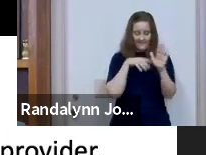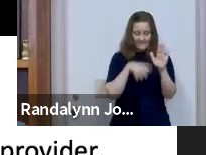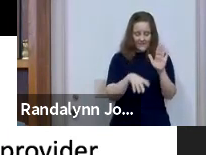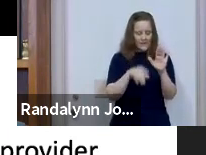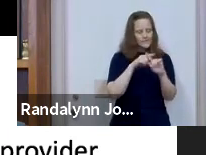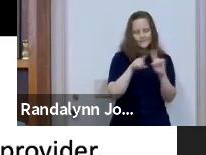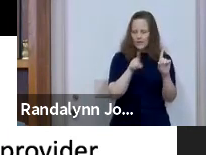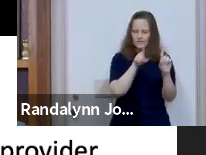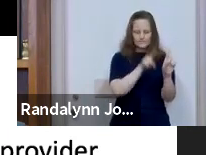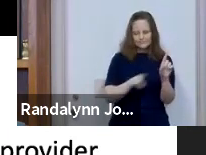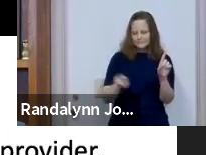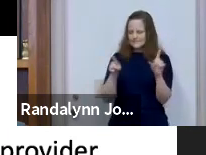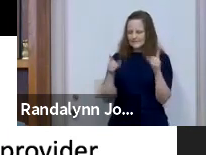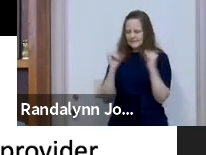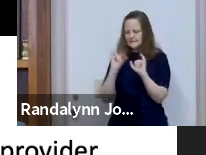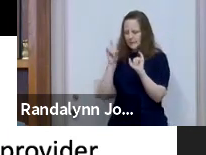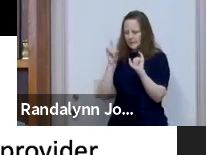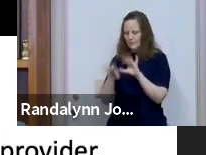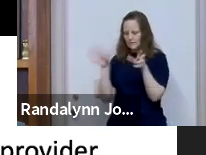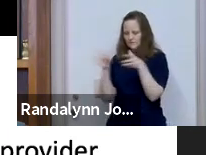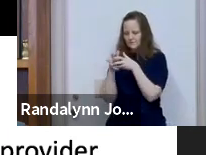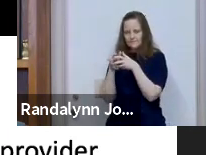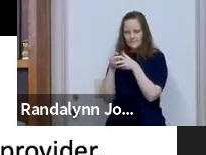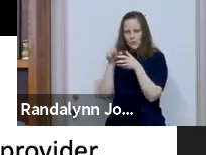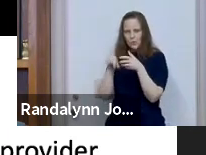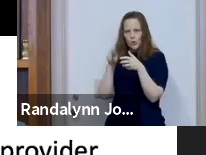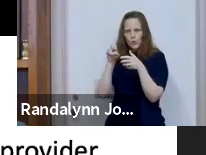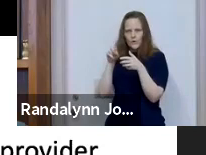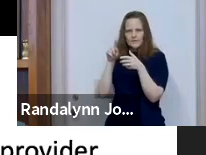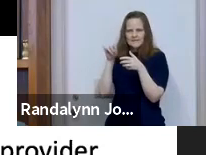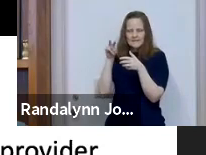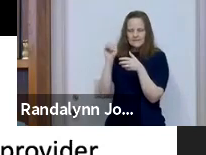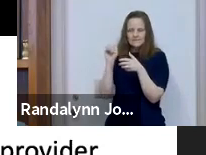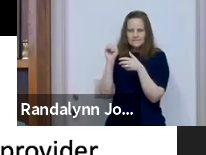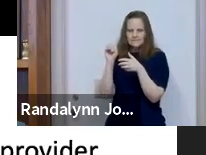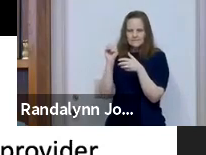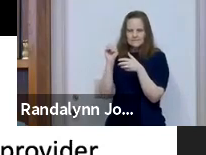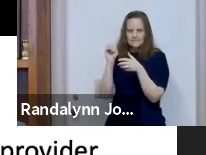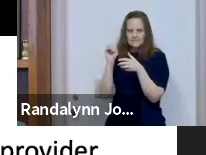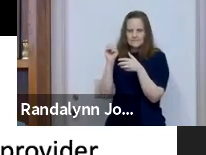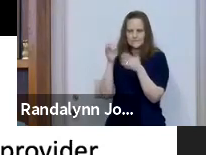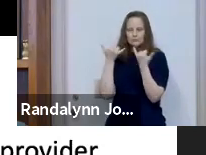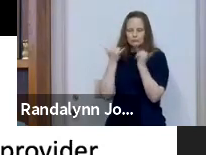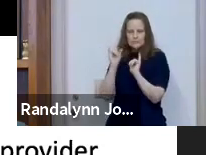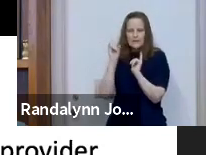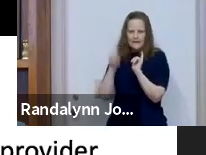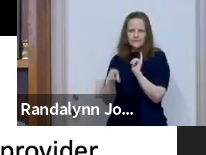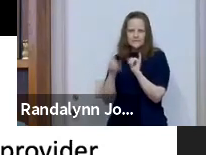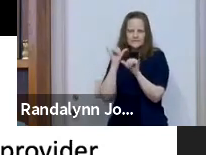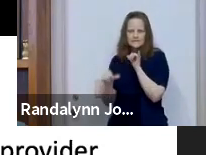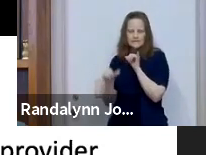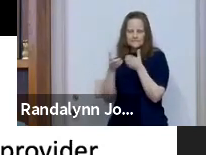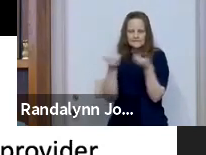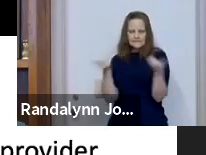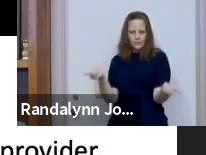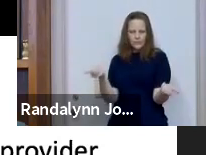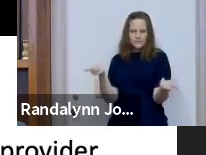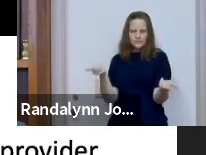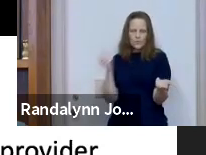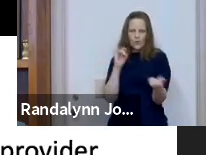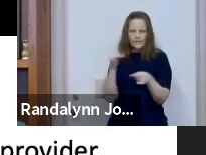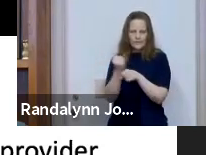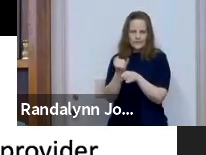it changes your quarantine requirements. It doesn't mean that you get out of quarantine or you don't have to spend that time separated and off